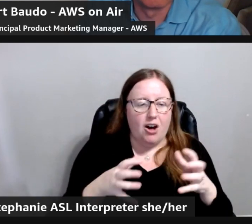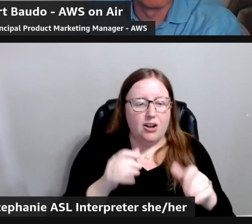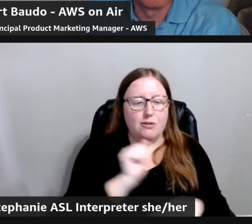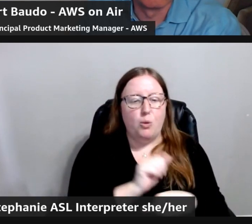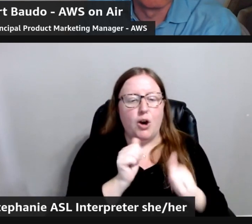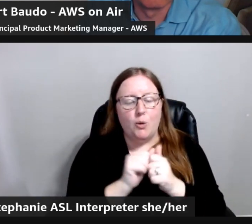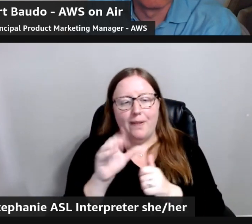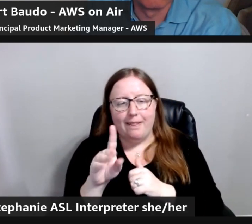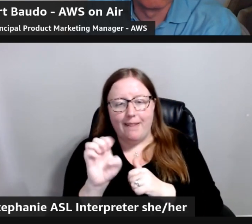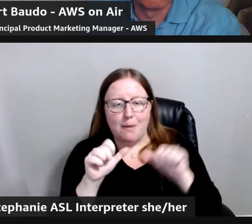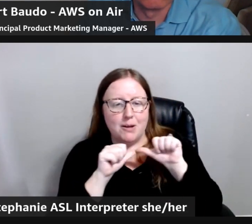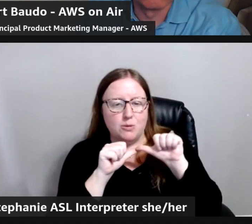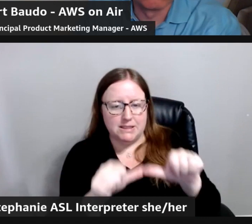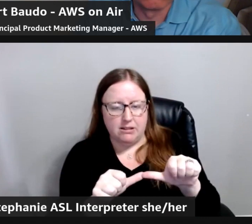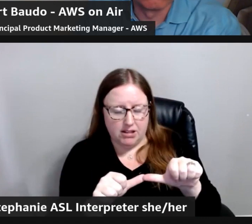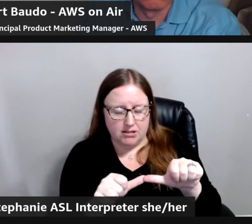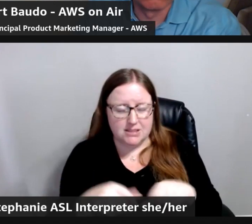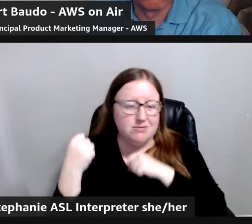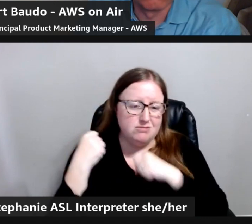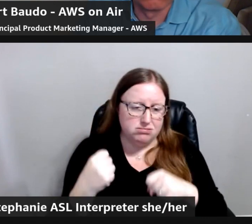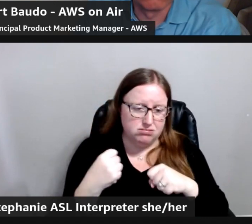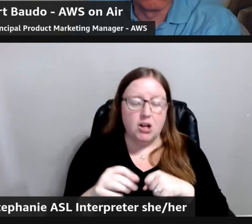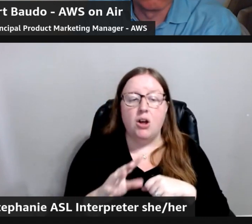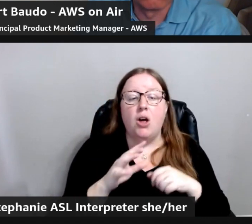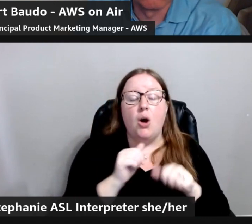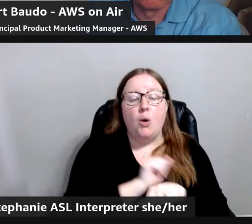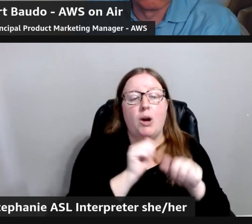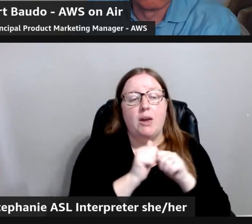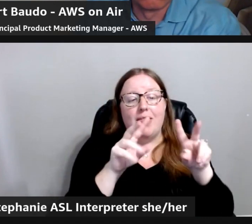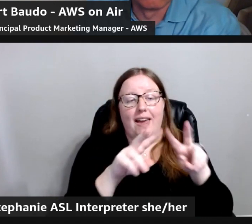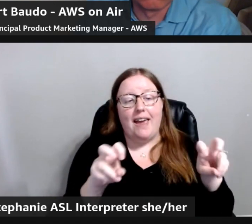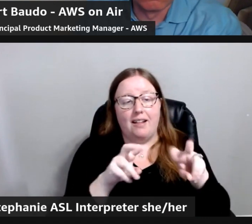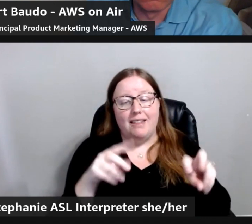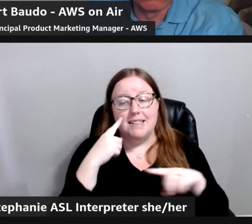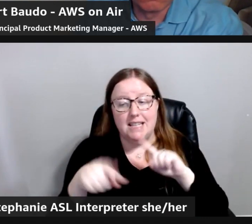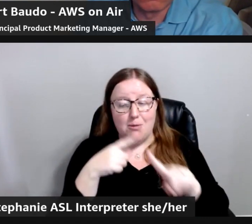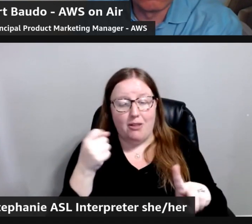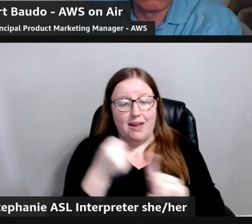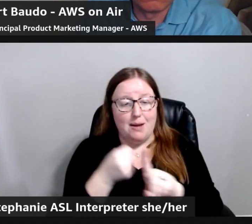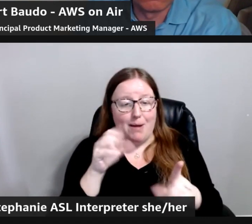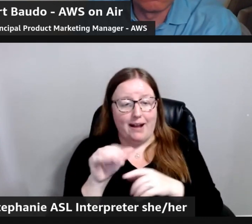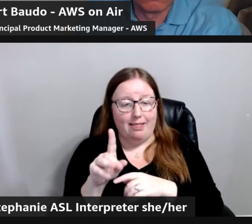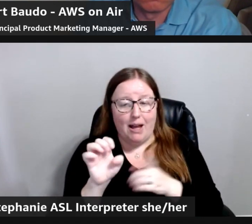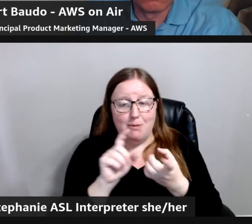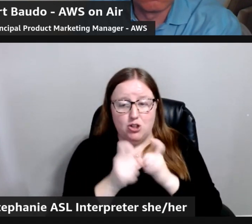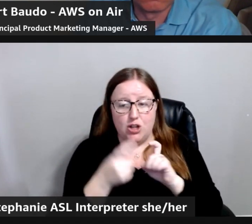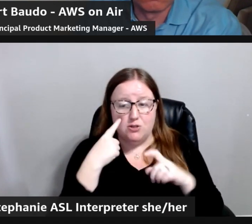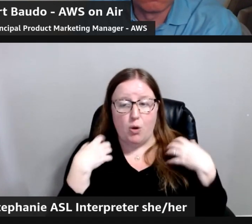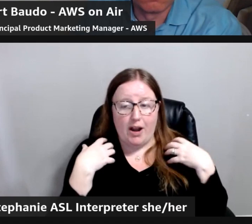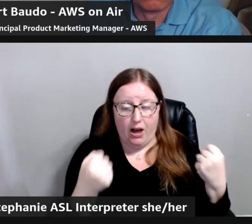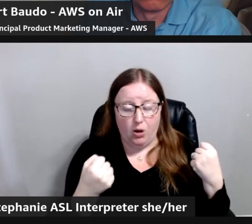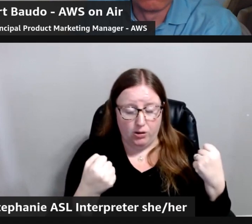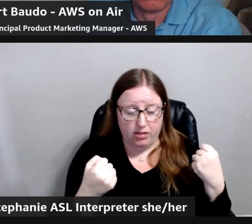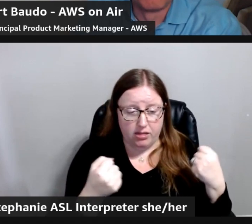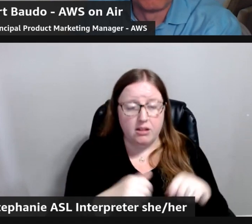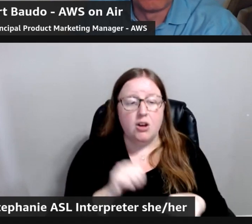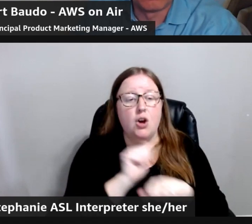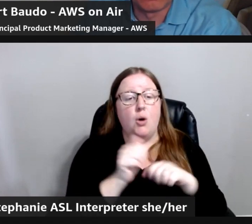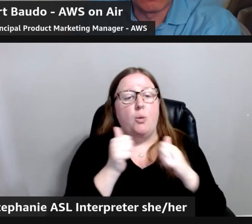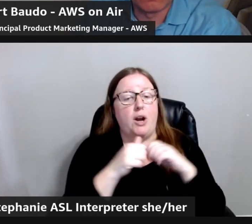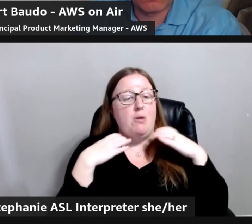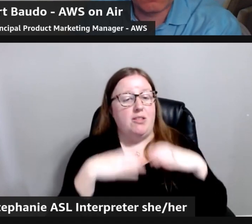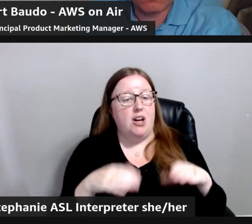resilience, remediation. We're working in health analytics, thinking about the impacts of climate change on health. We're working with customers